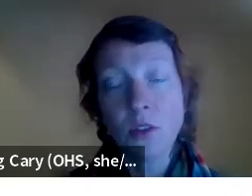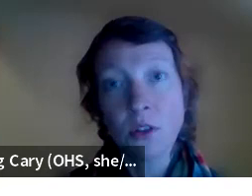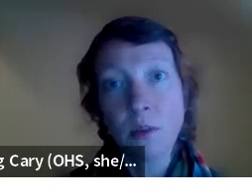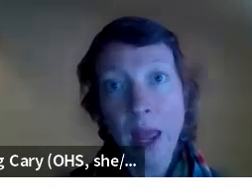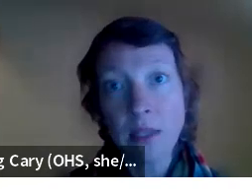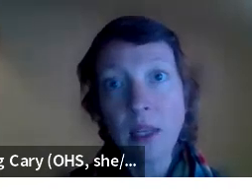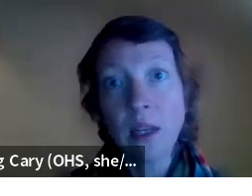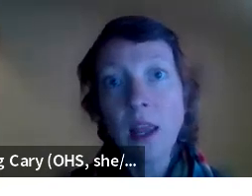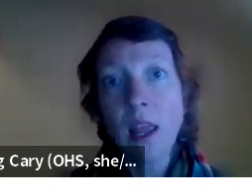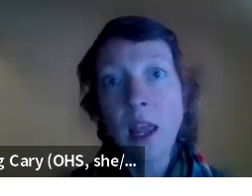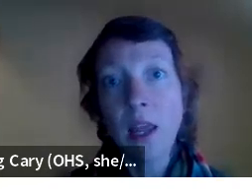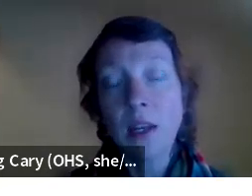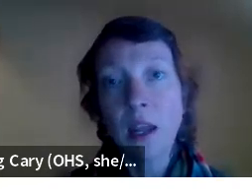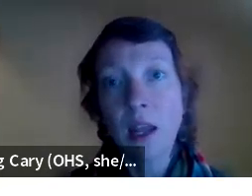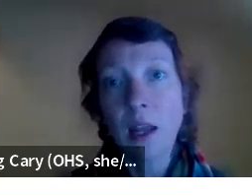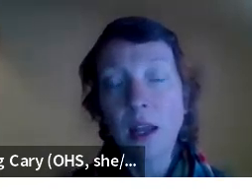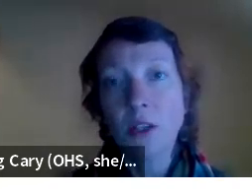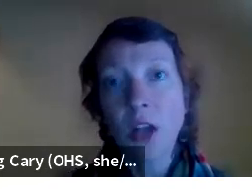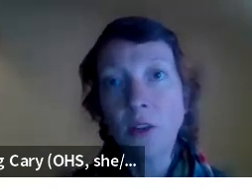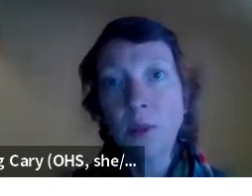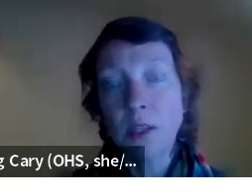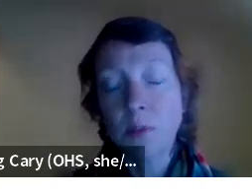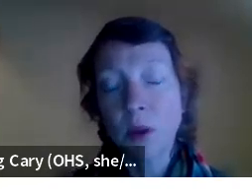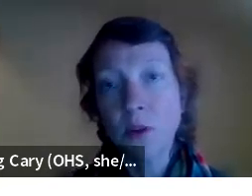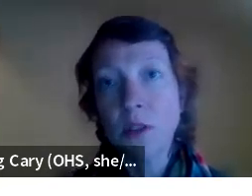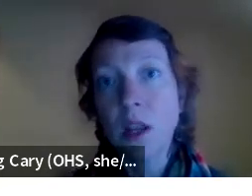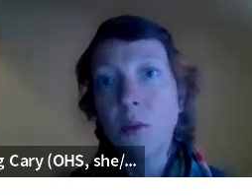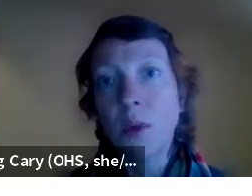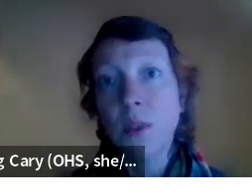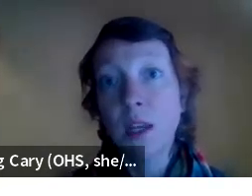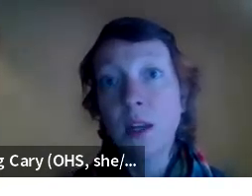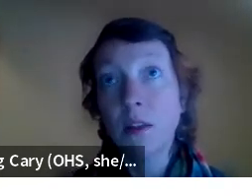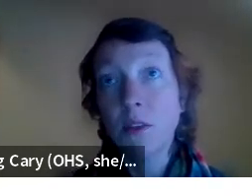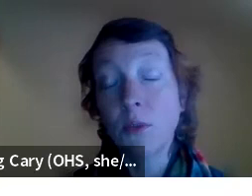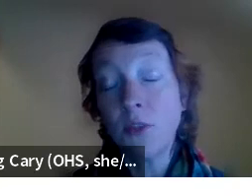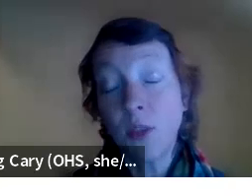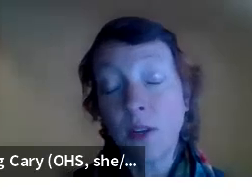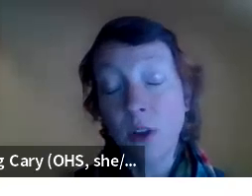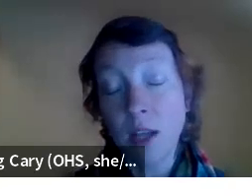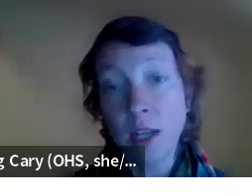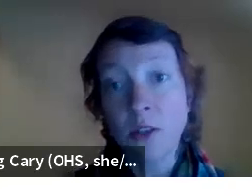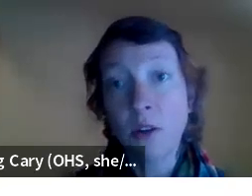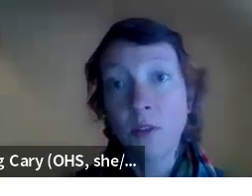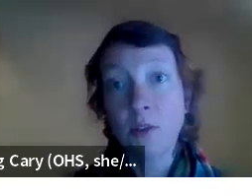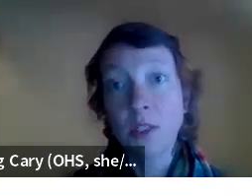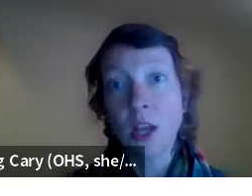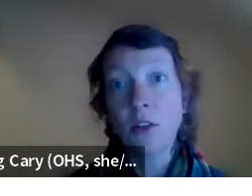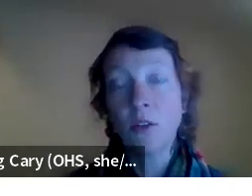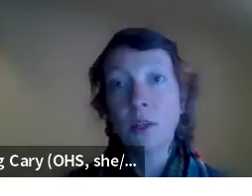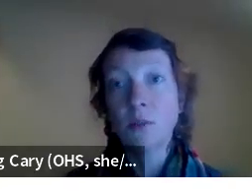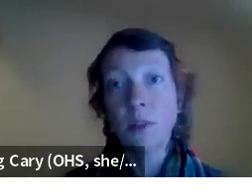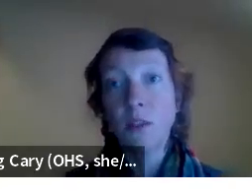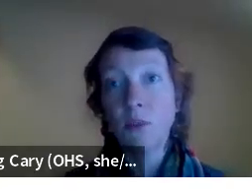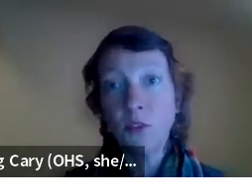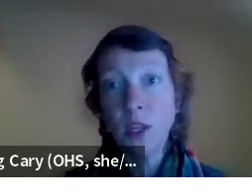is universal masking and a child was exposed within 3 feet of contact. So if there was a child